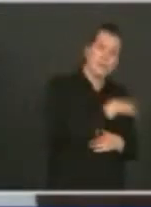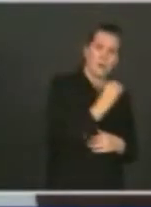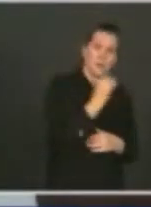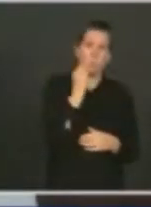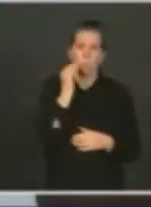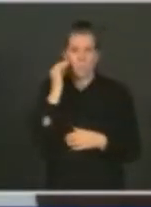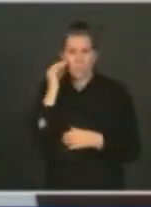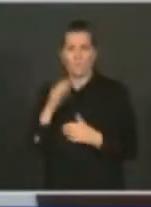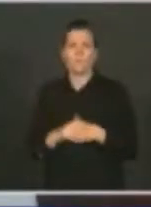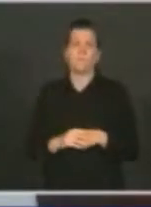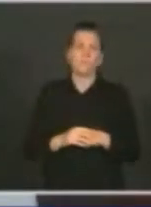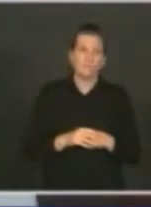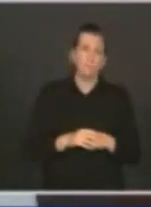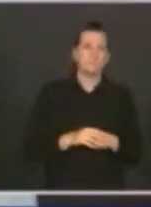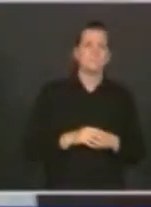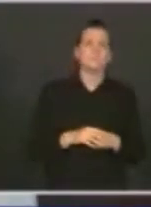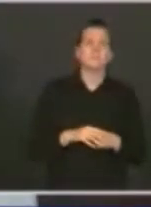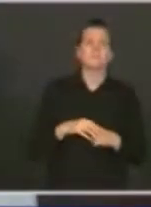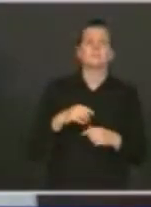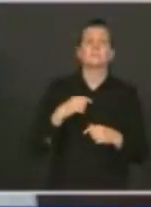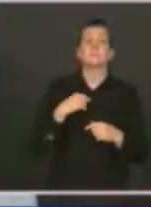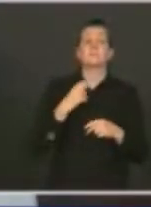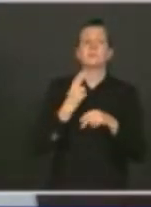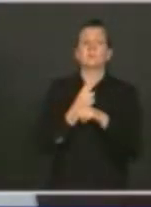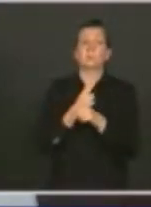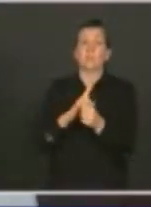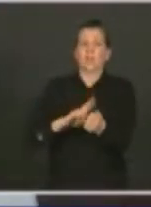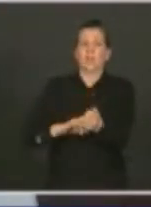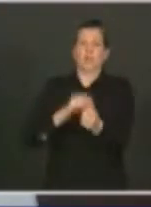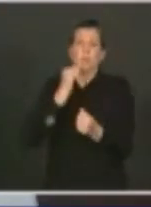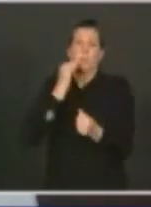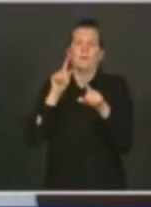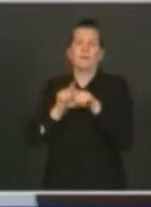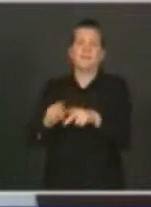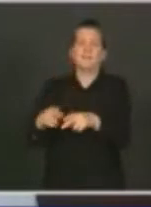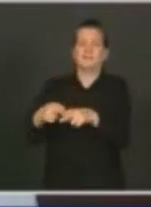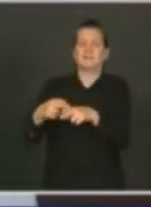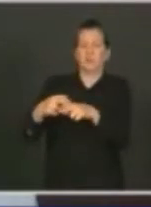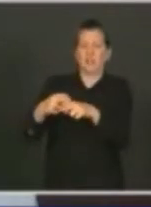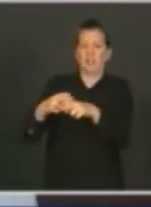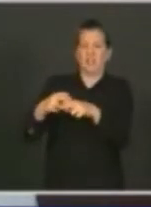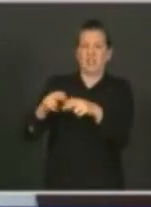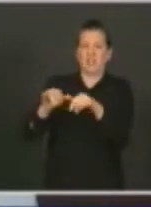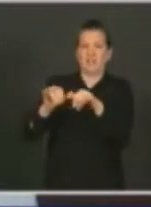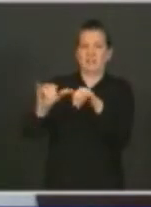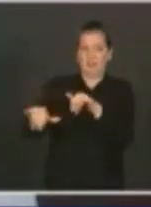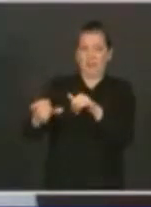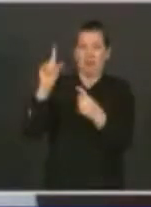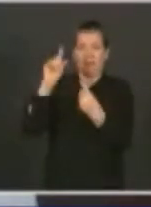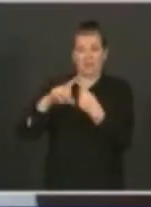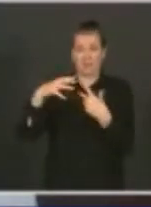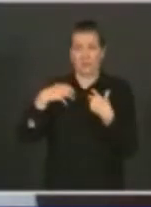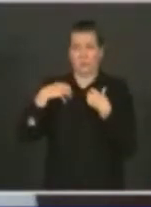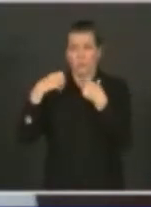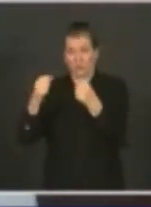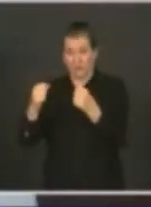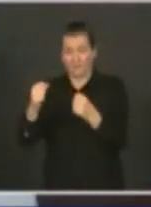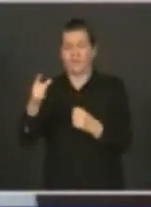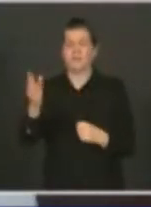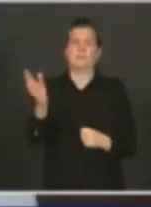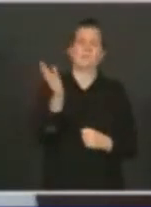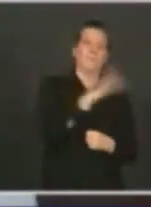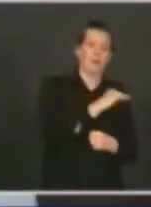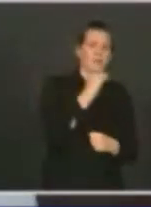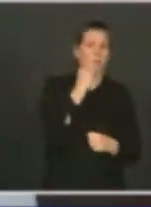in the skilled nursing facilities and make it so that we continue to have the capacity that we need in the hospital settings. That's an ongoing